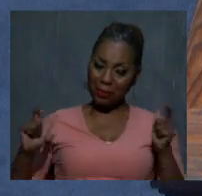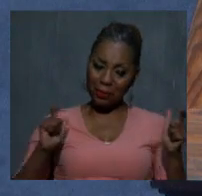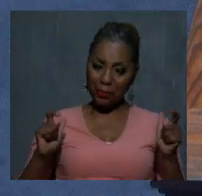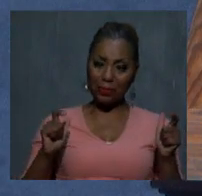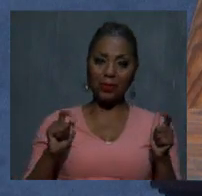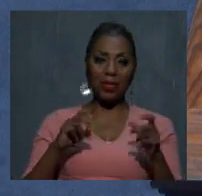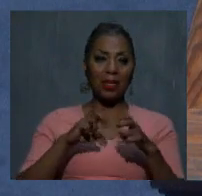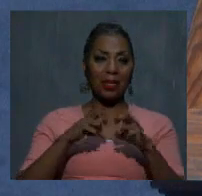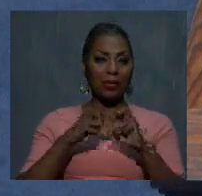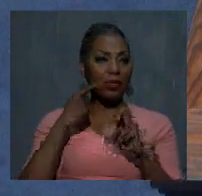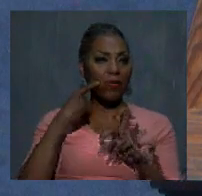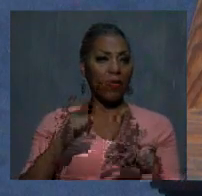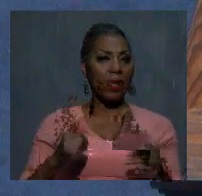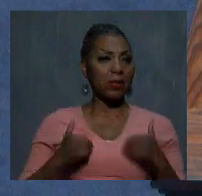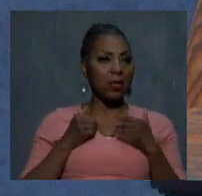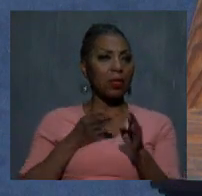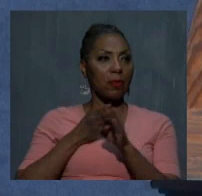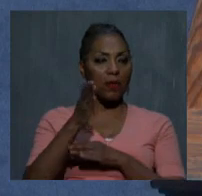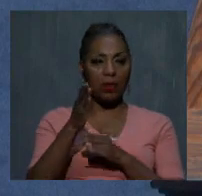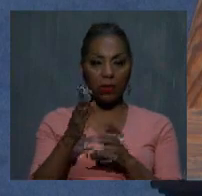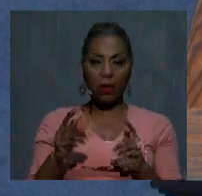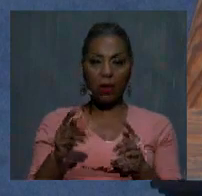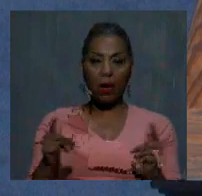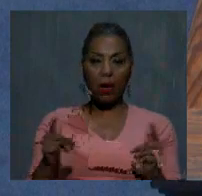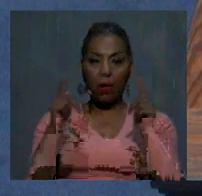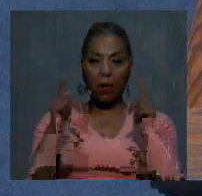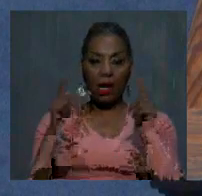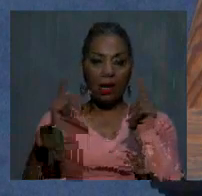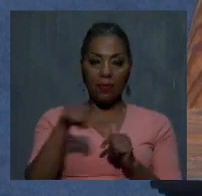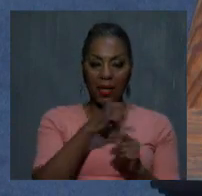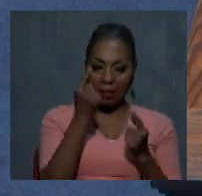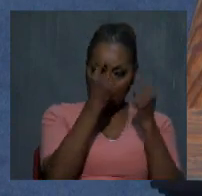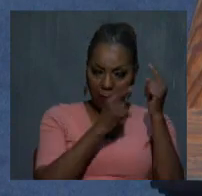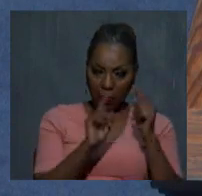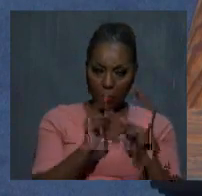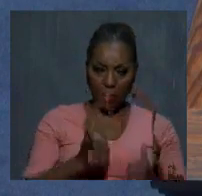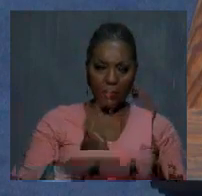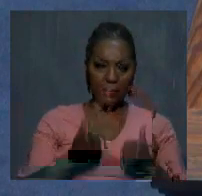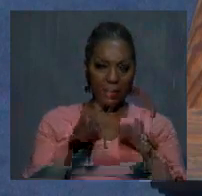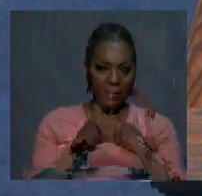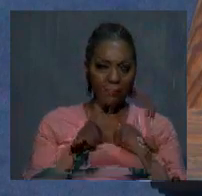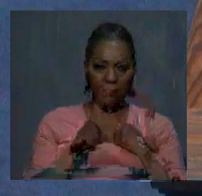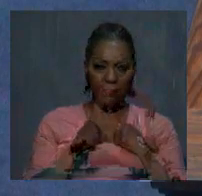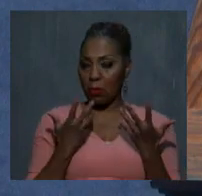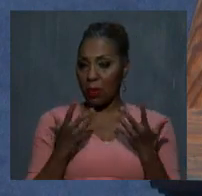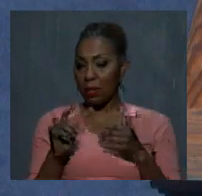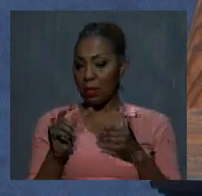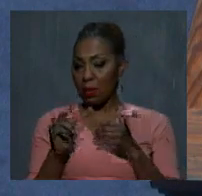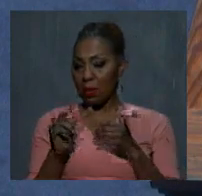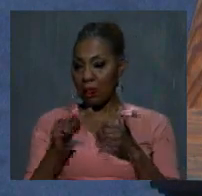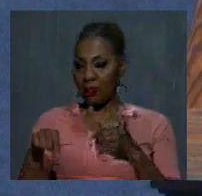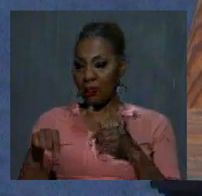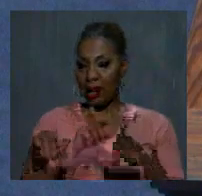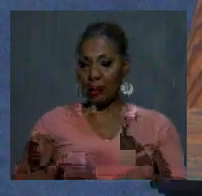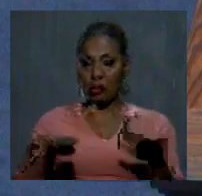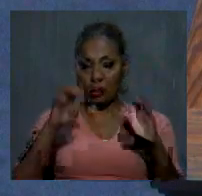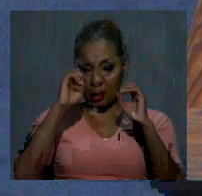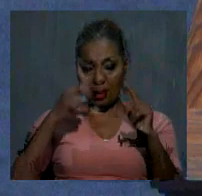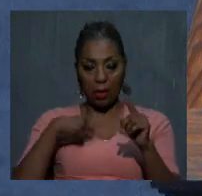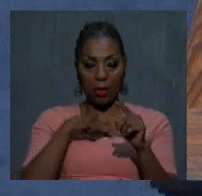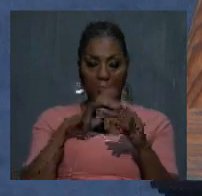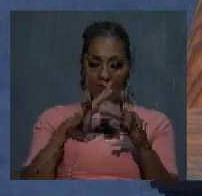for they think about where they're going to go to be educated. Talk